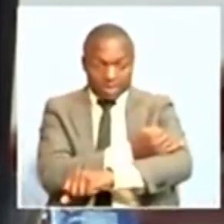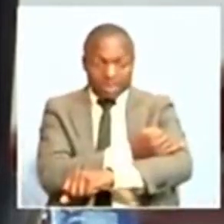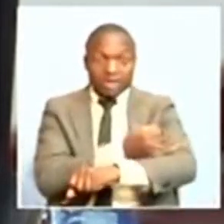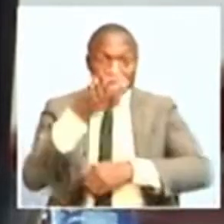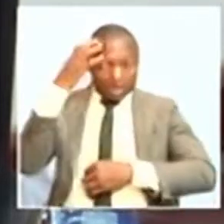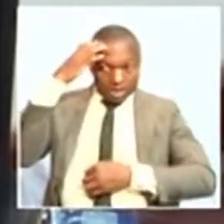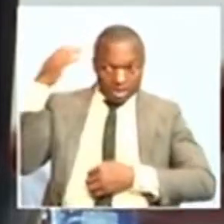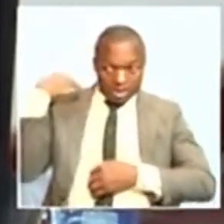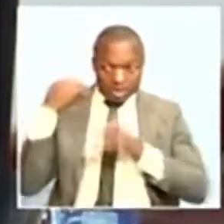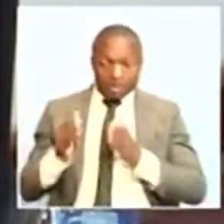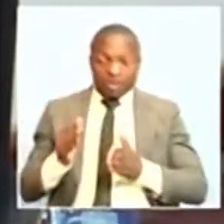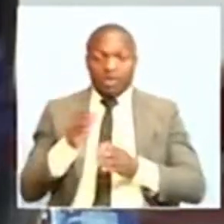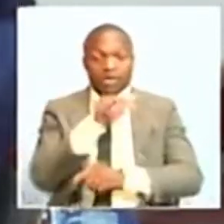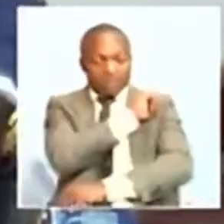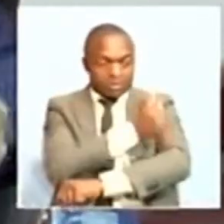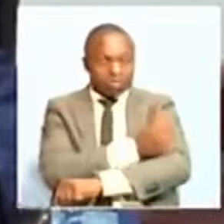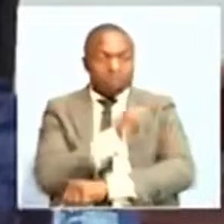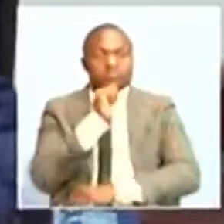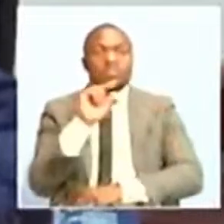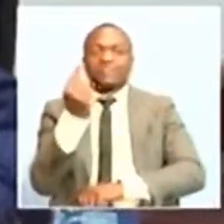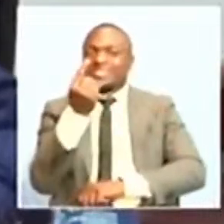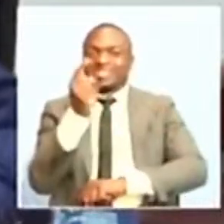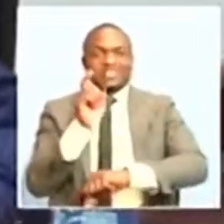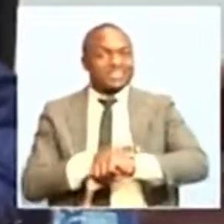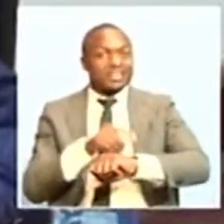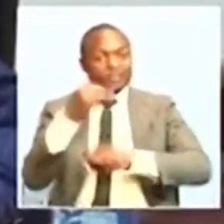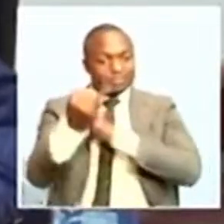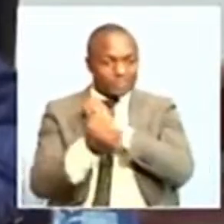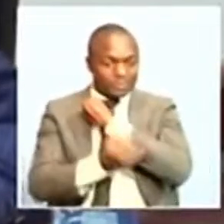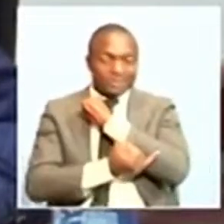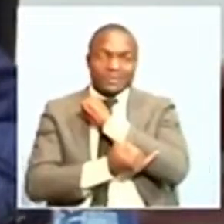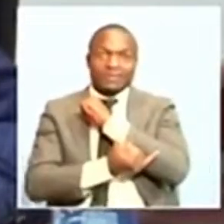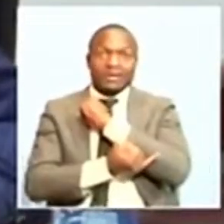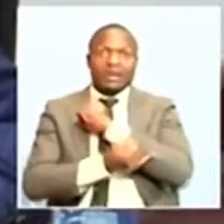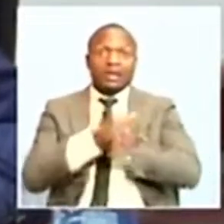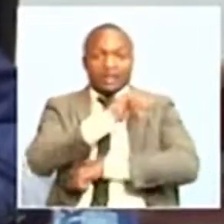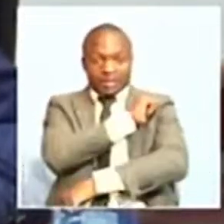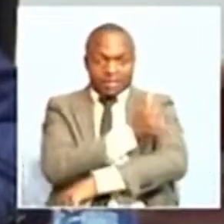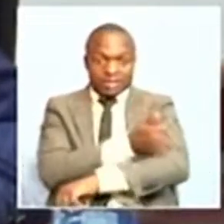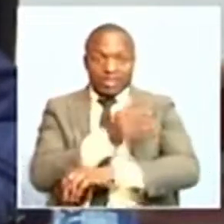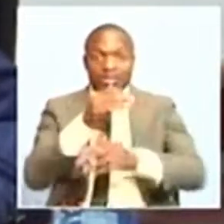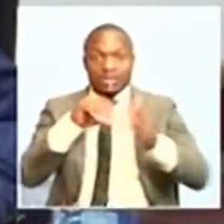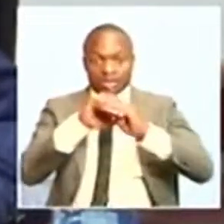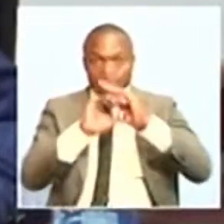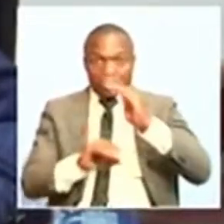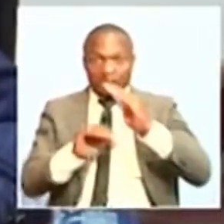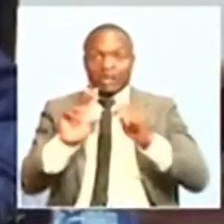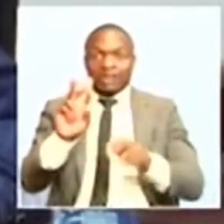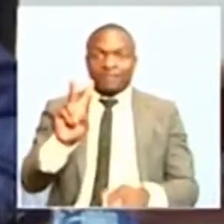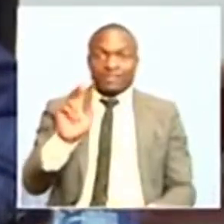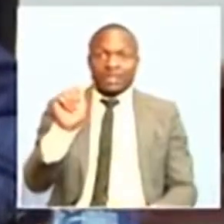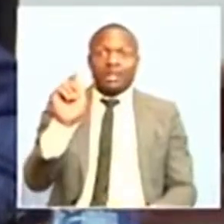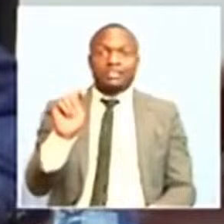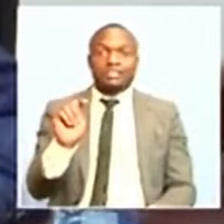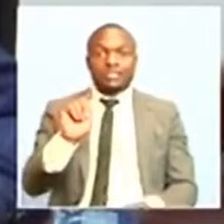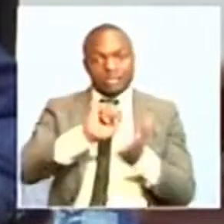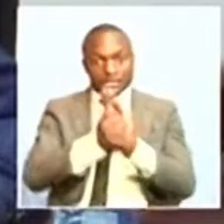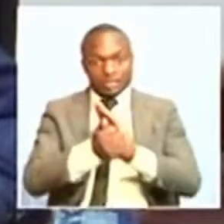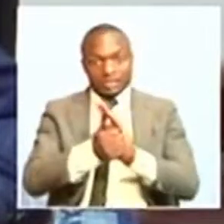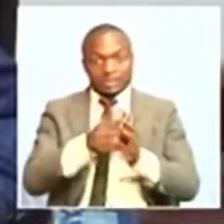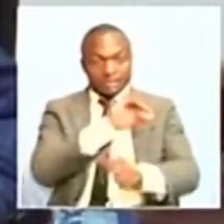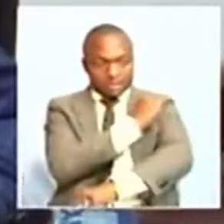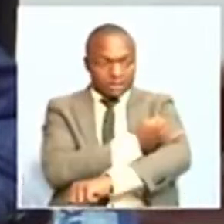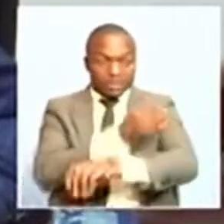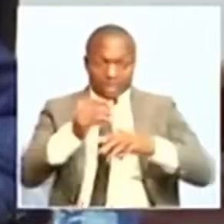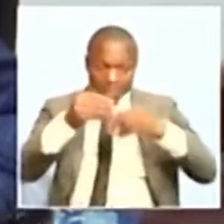authority is not the first time it's being introduced by the authority. Under the Value Added Tax Act, immunity is extended